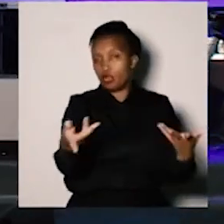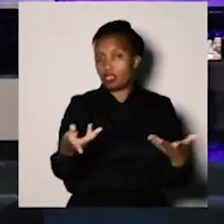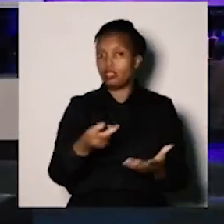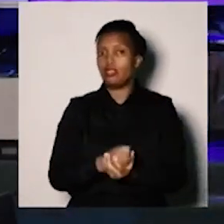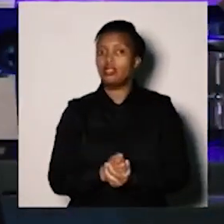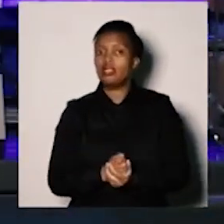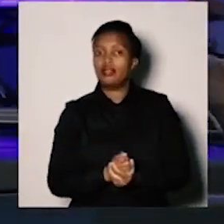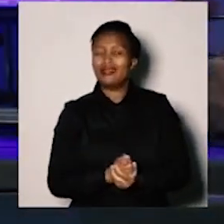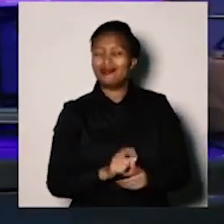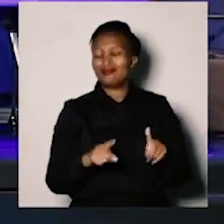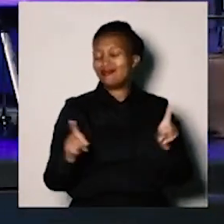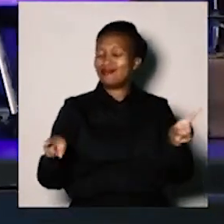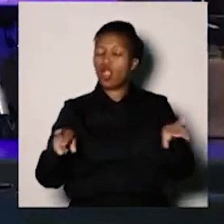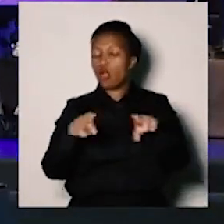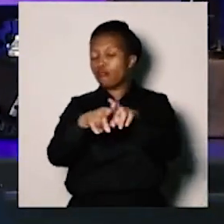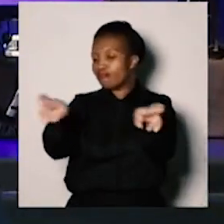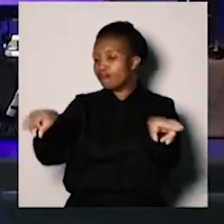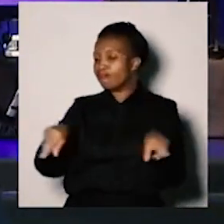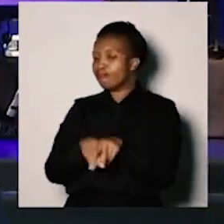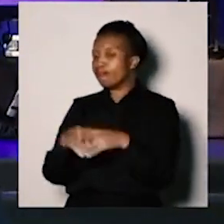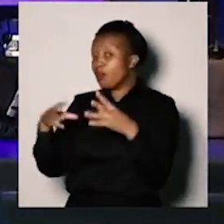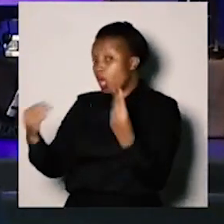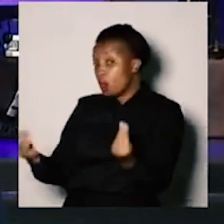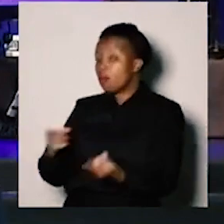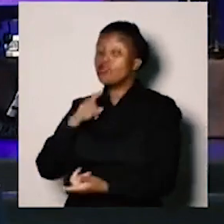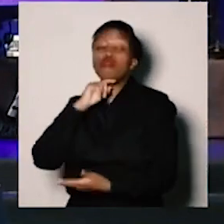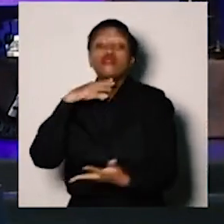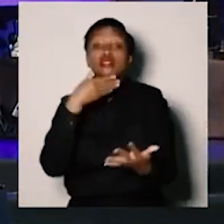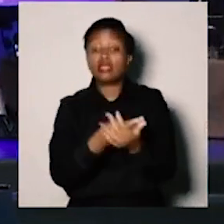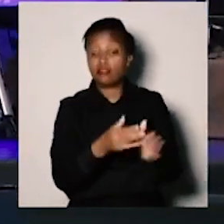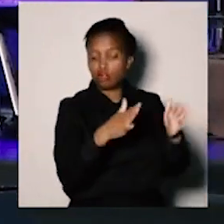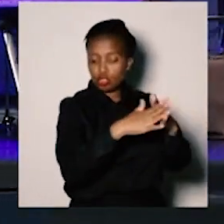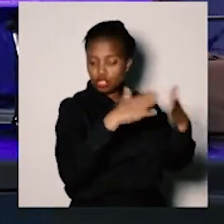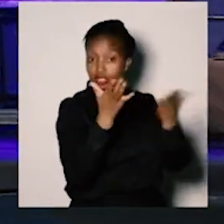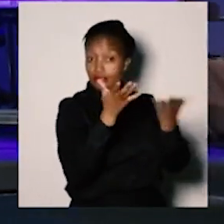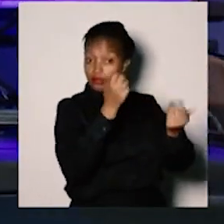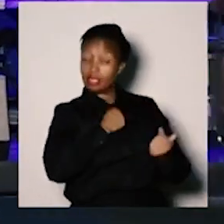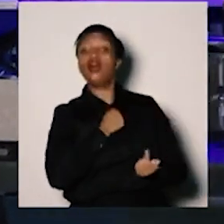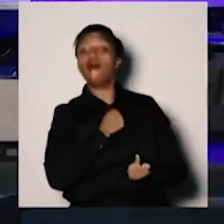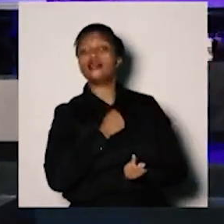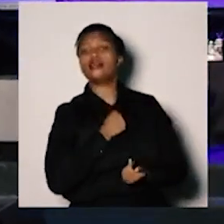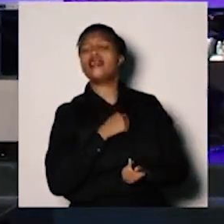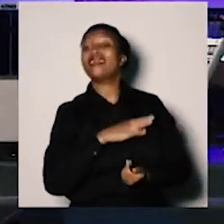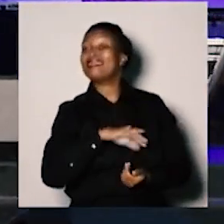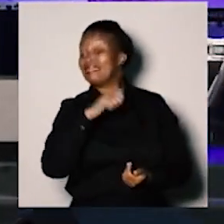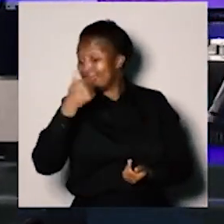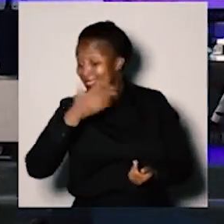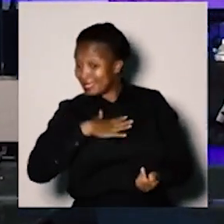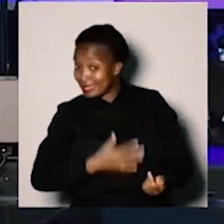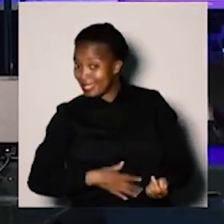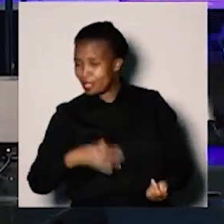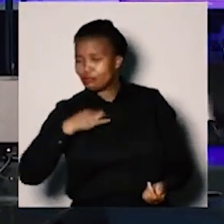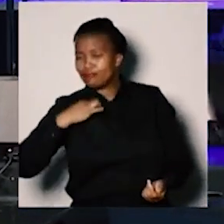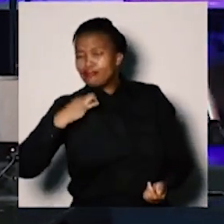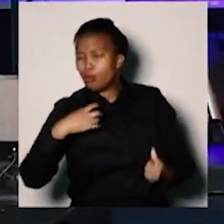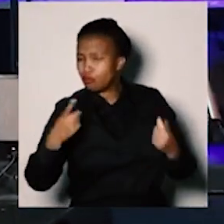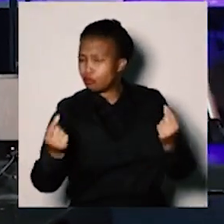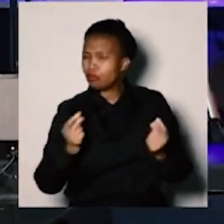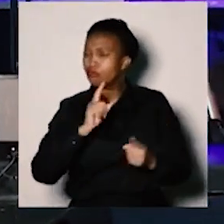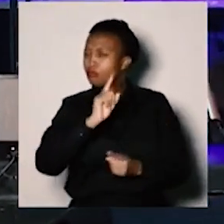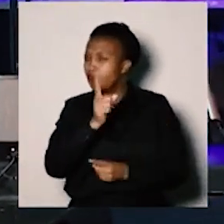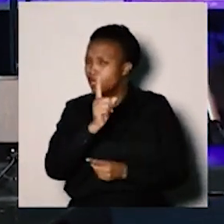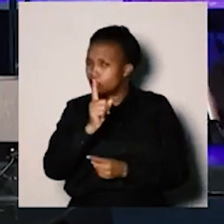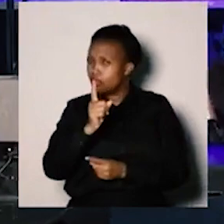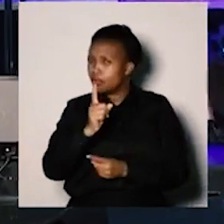has several classrooms that we can immediately use for our church. But we're going to dedicate that. What we're doing is we